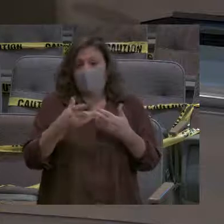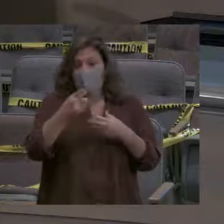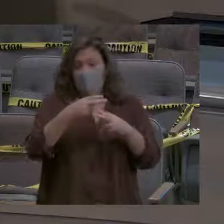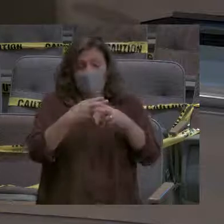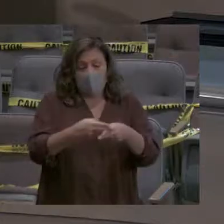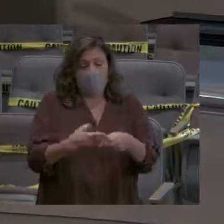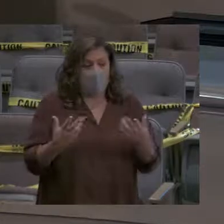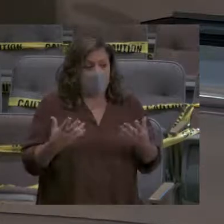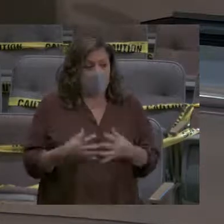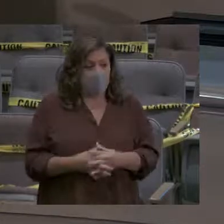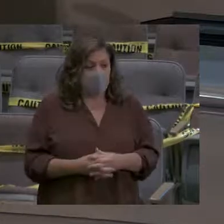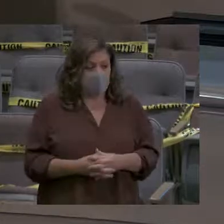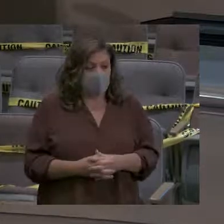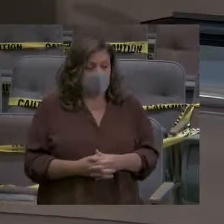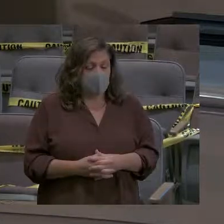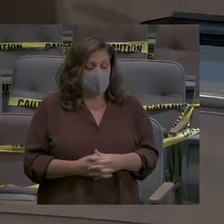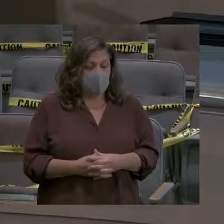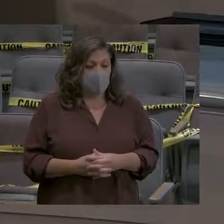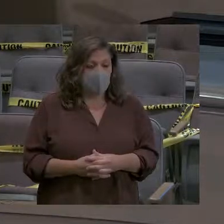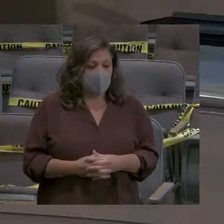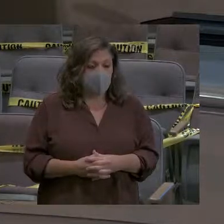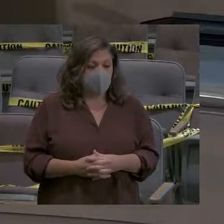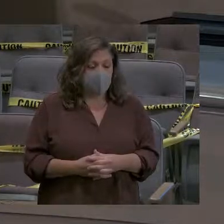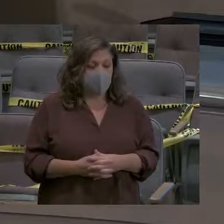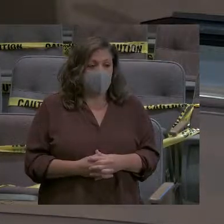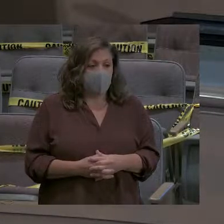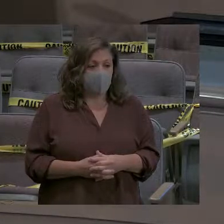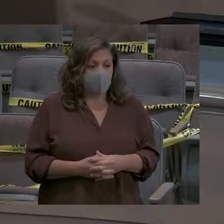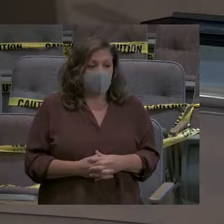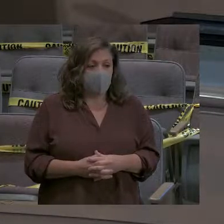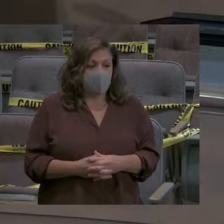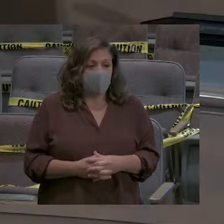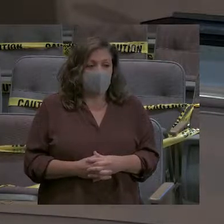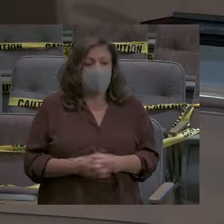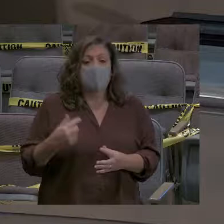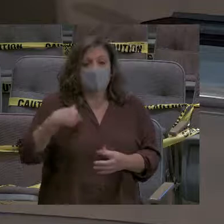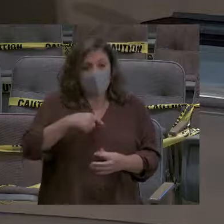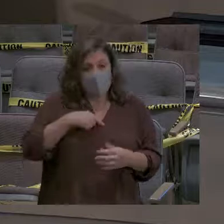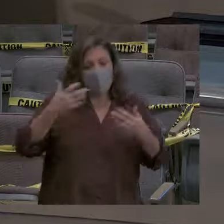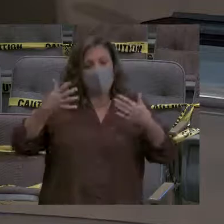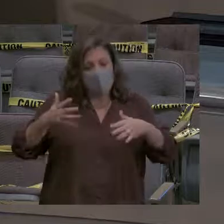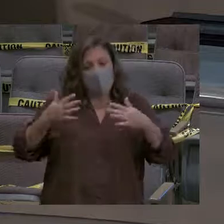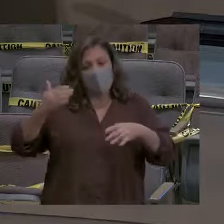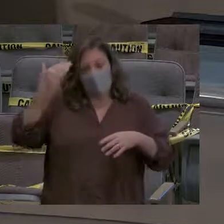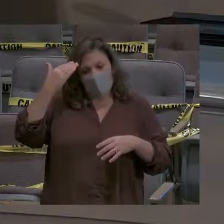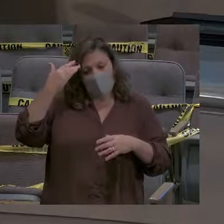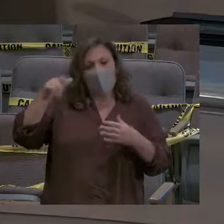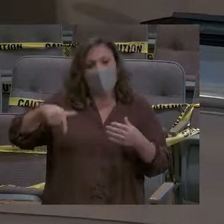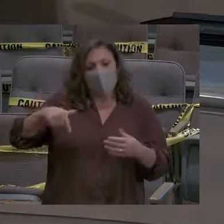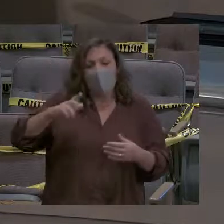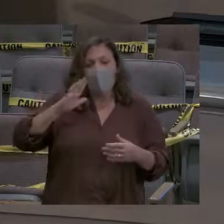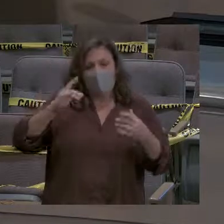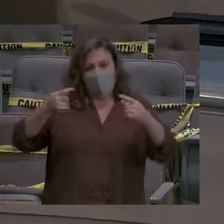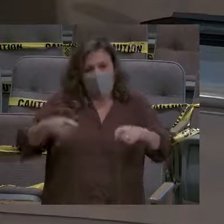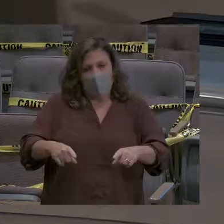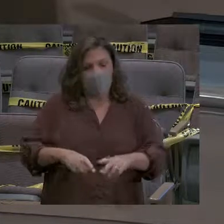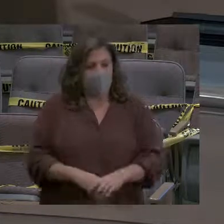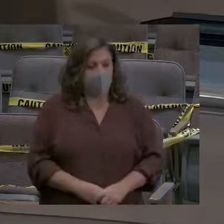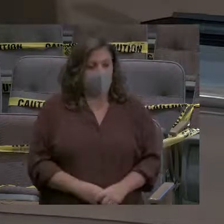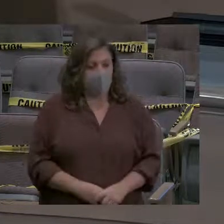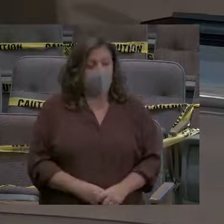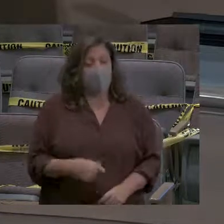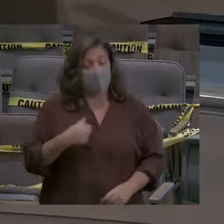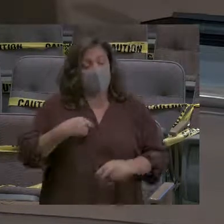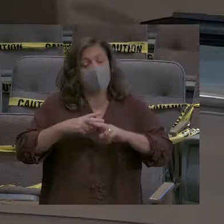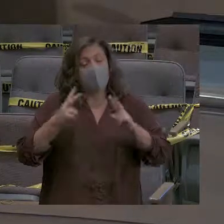spike, whatever words people want to call it, this was going to happen. And I'm very proud of the